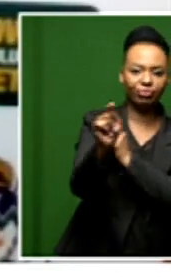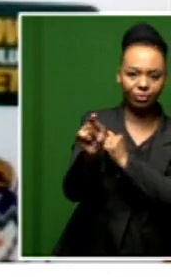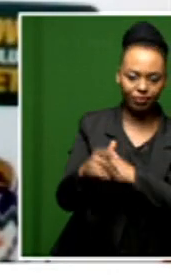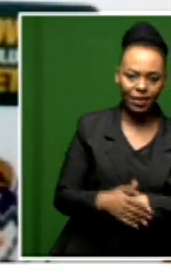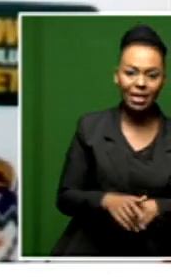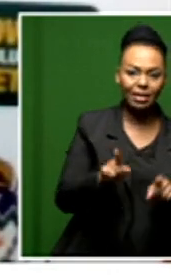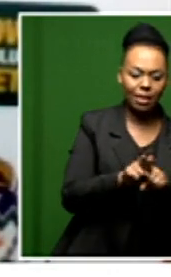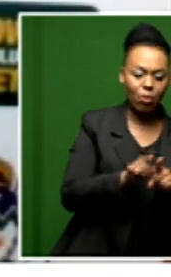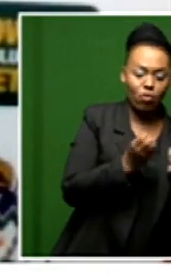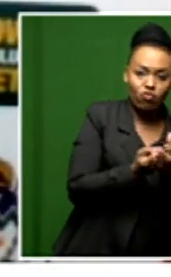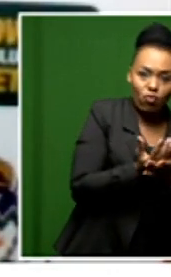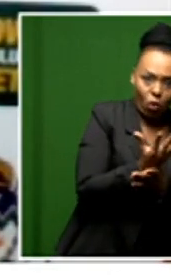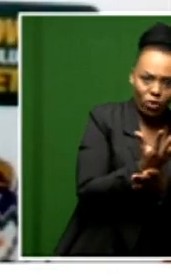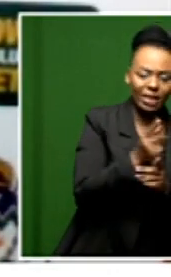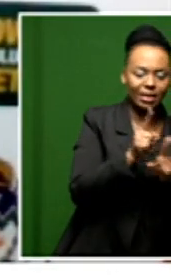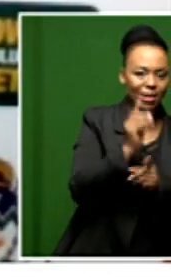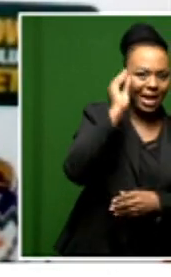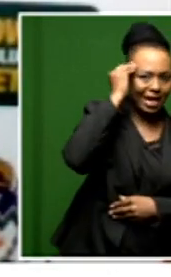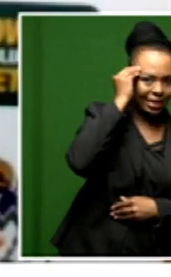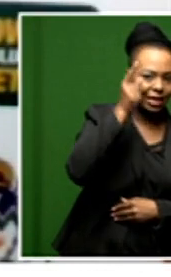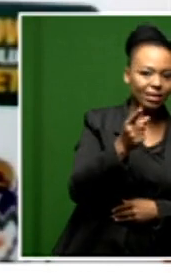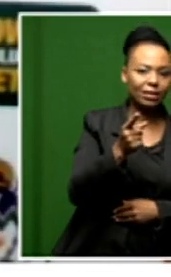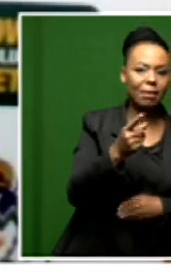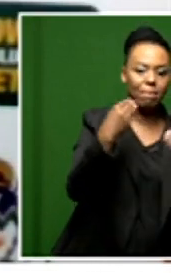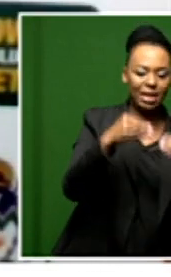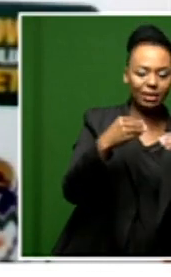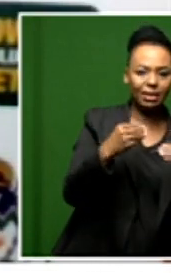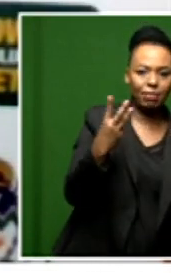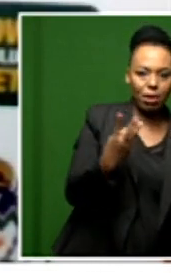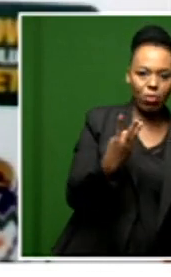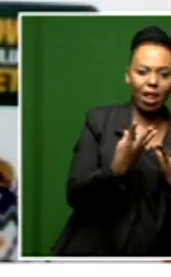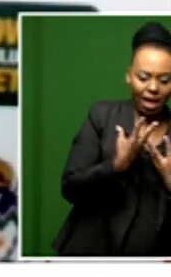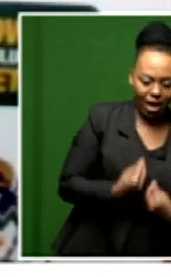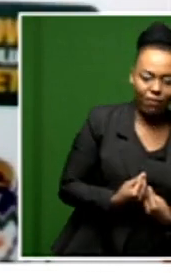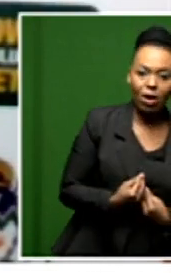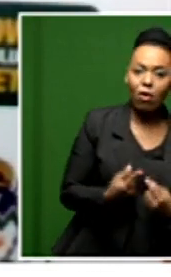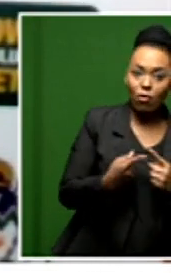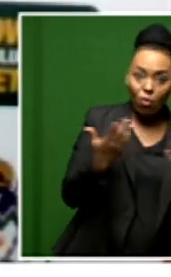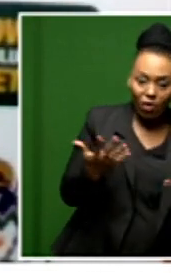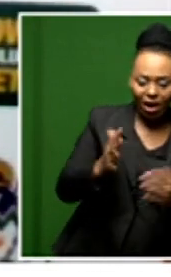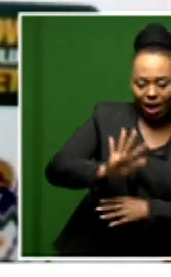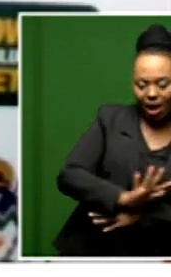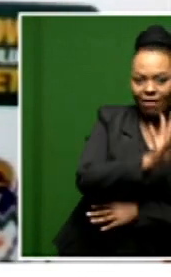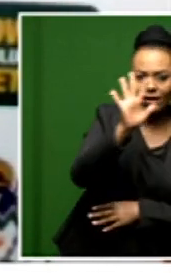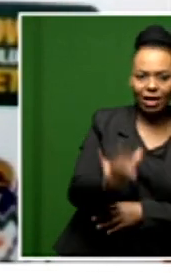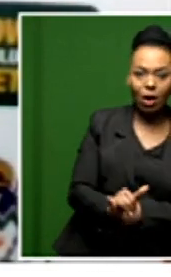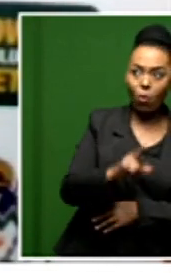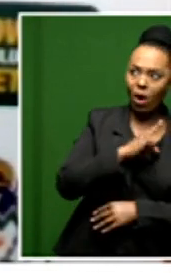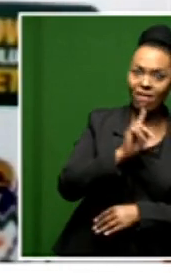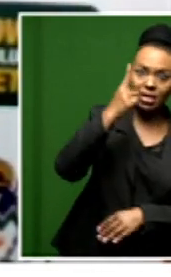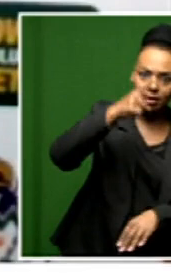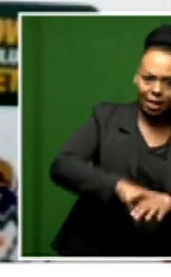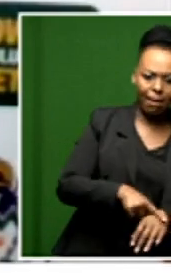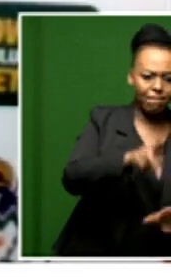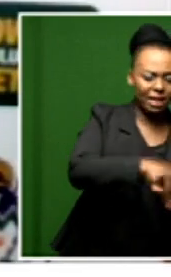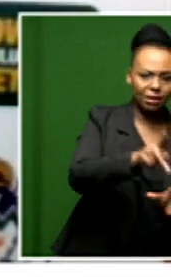the growth among business people from Africa to participate for the first time. You will have